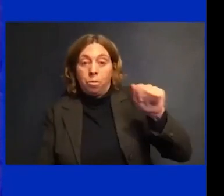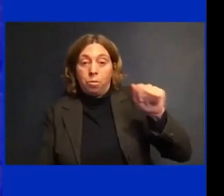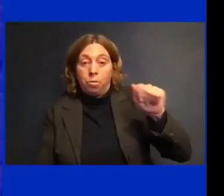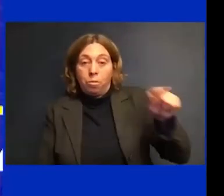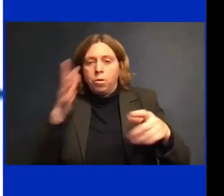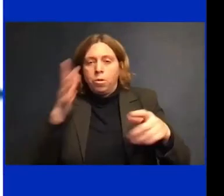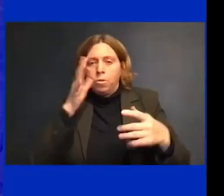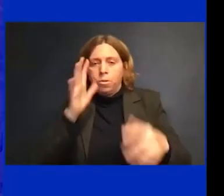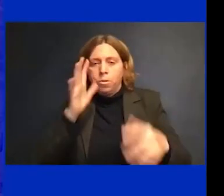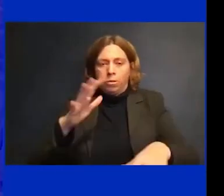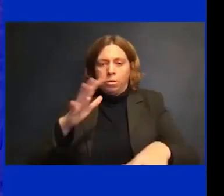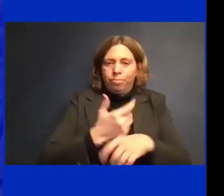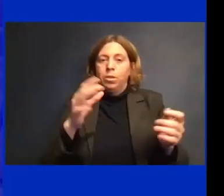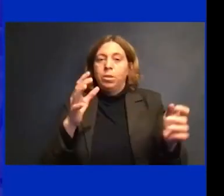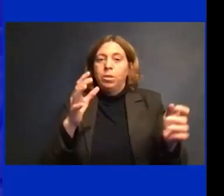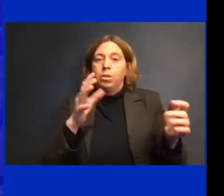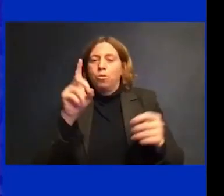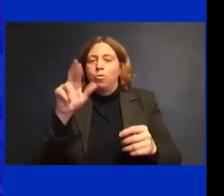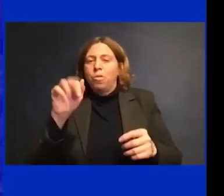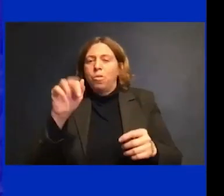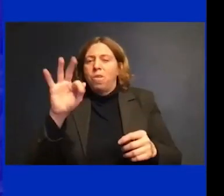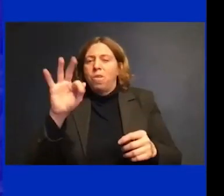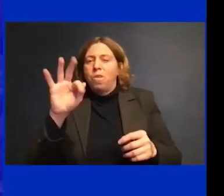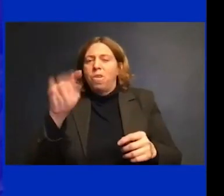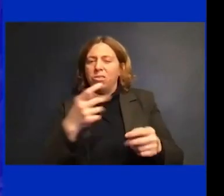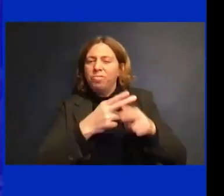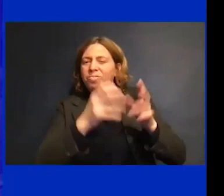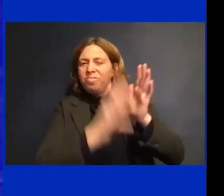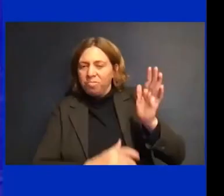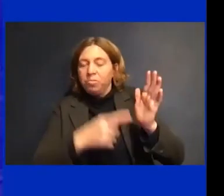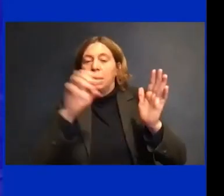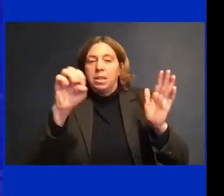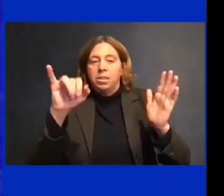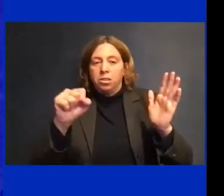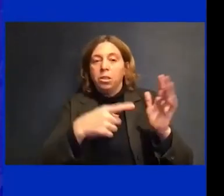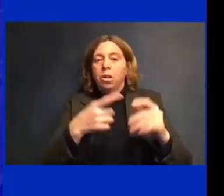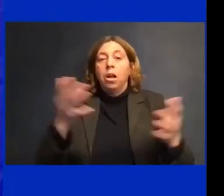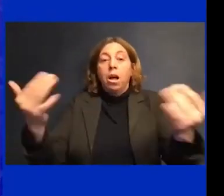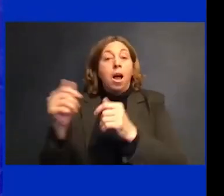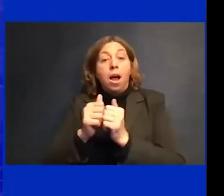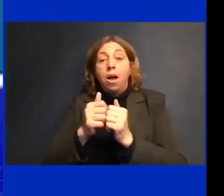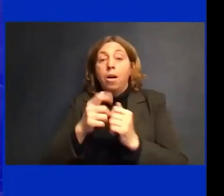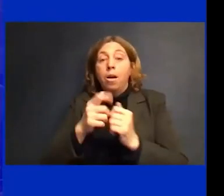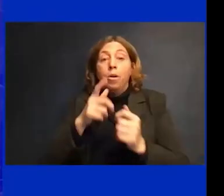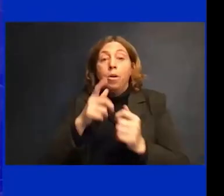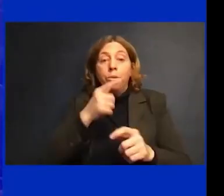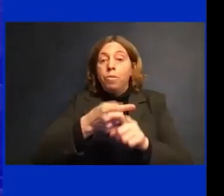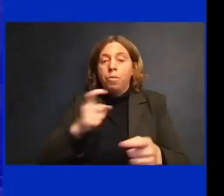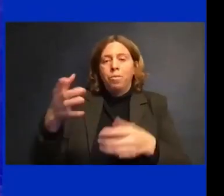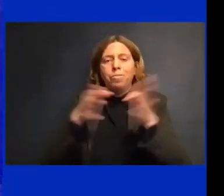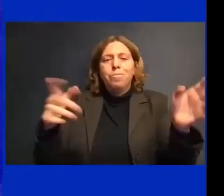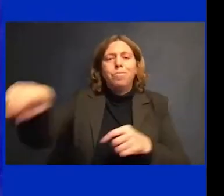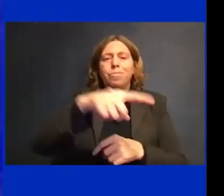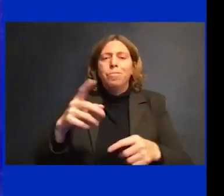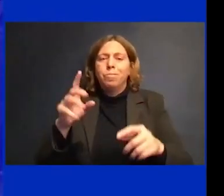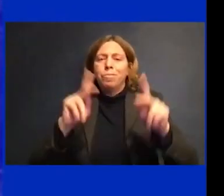has prepared the draft Environmental Impact Statement, or DEIS, with input from the public and in coordination with federal